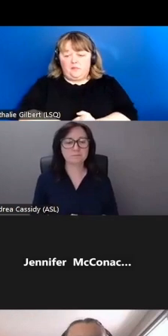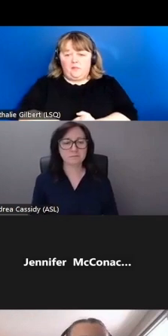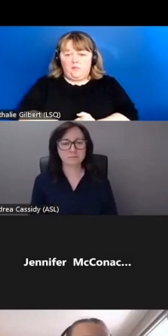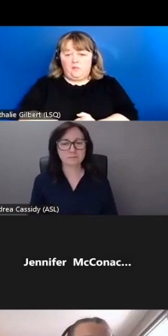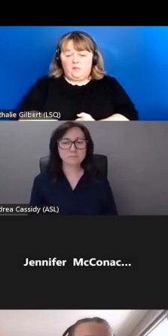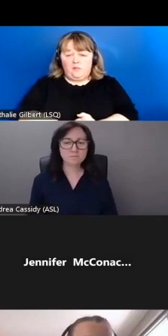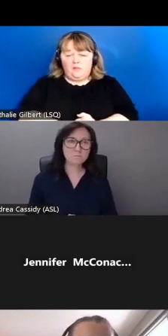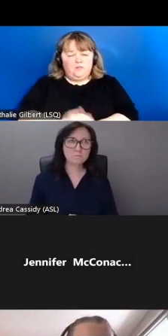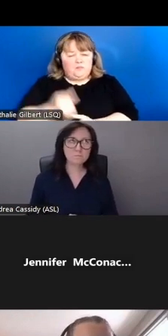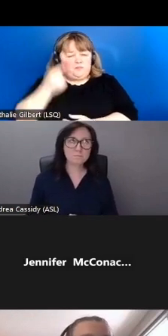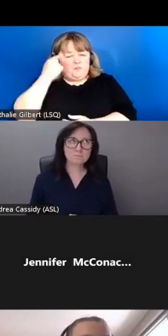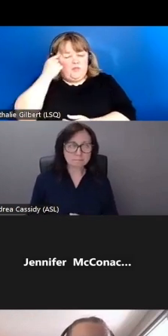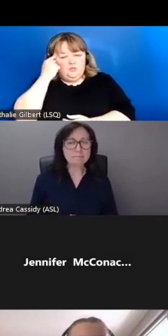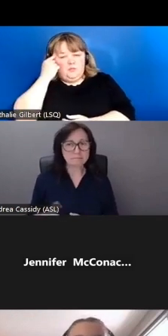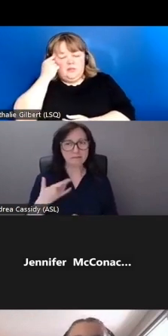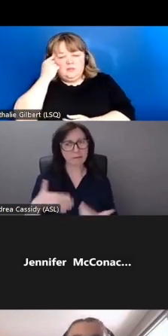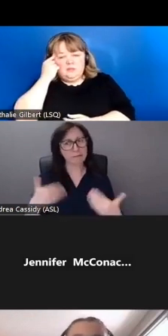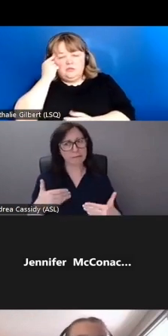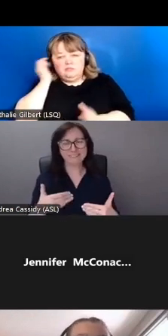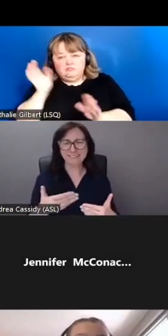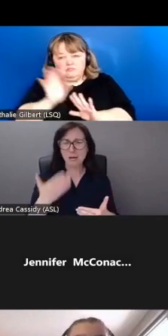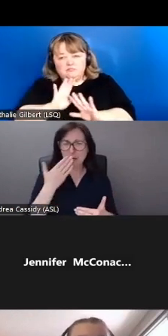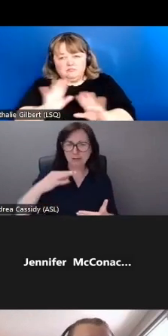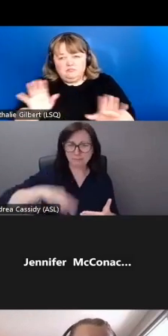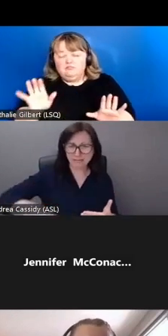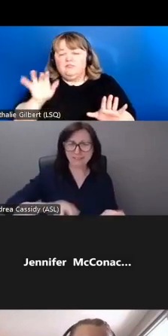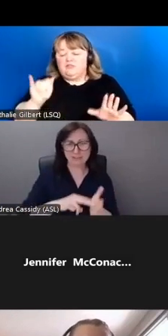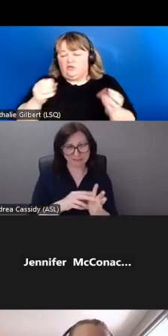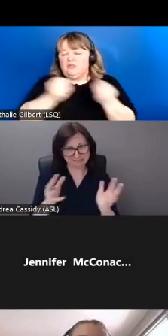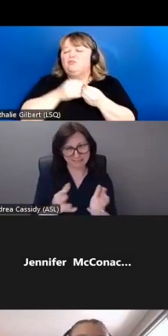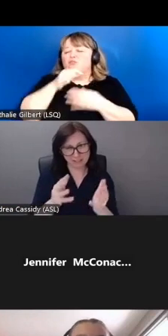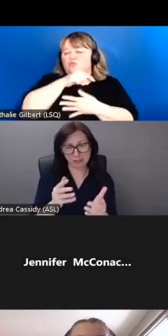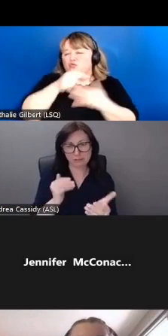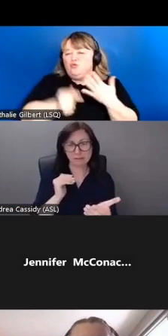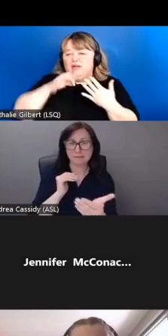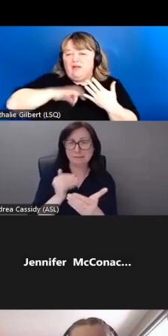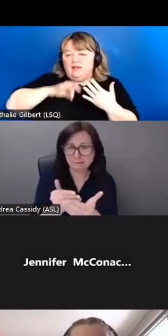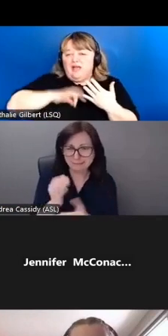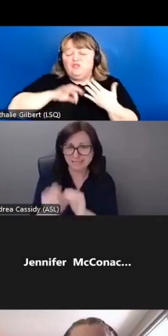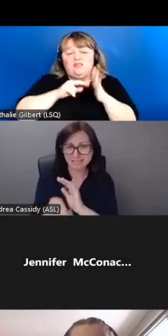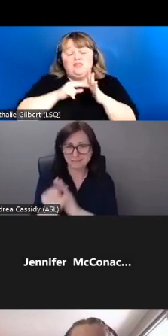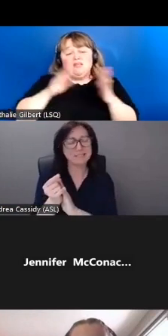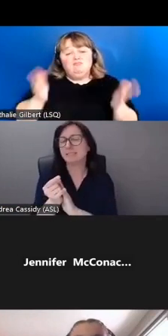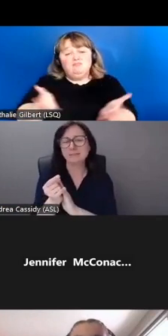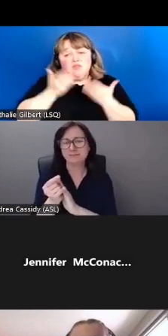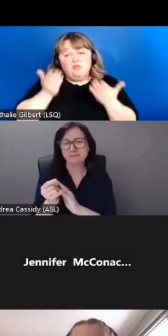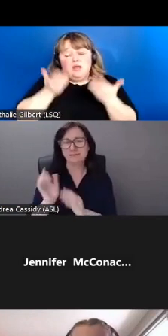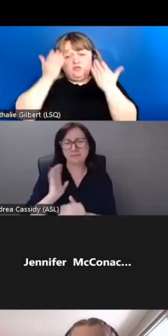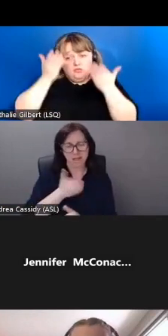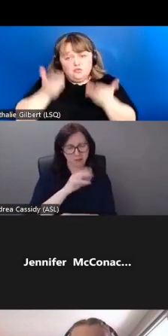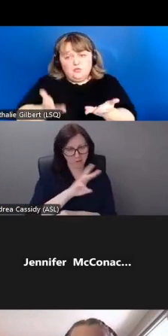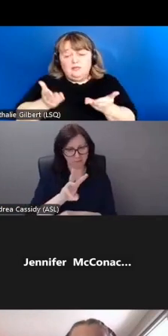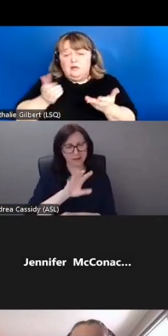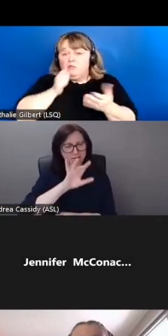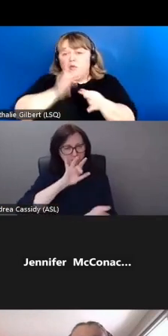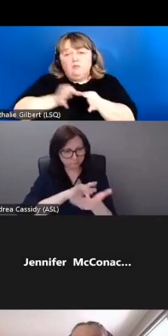that is benefit enough, so I encourage you, don't wait. Go to our website or give us a